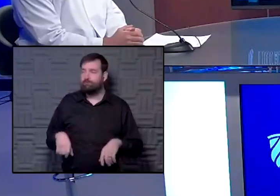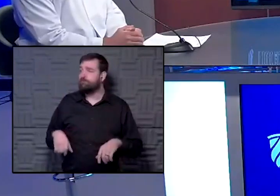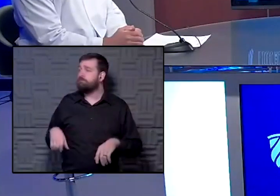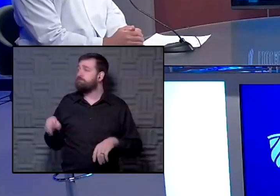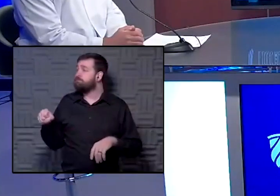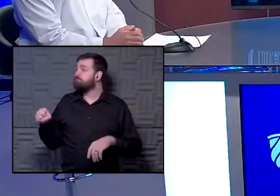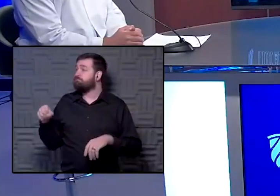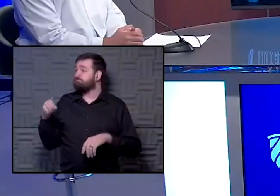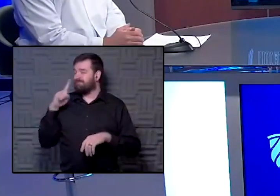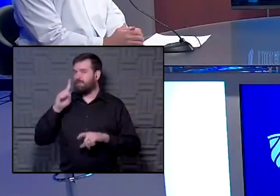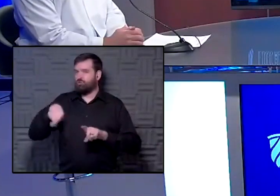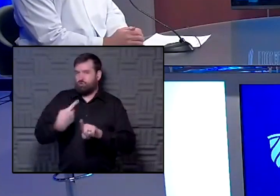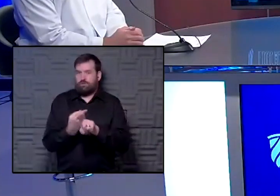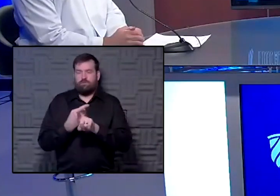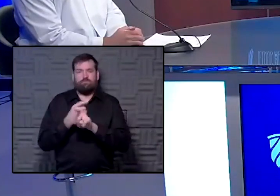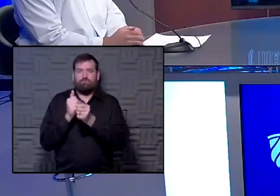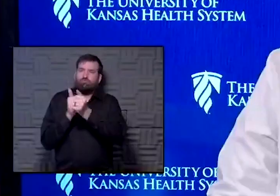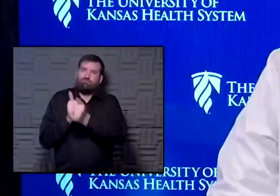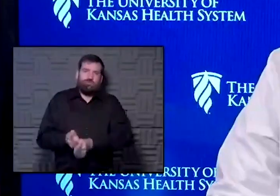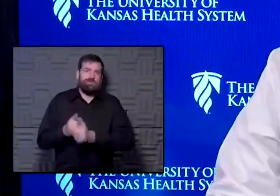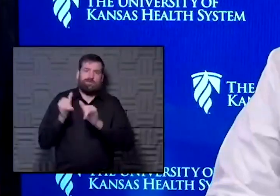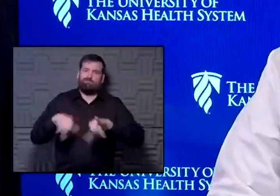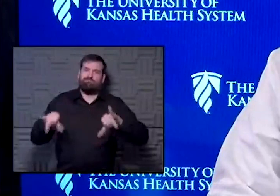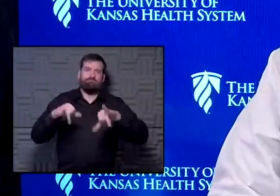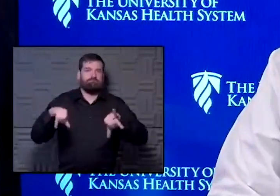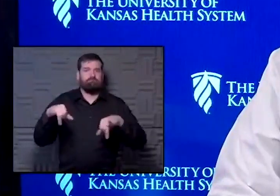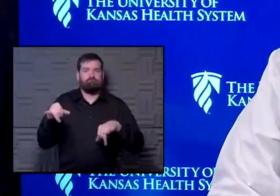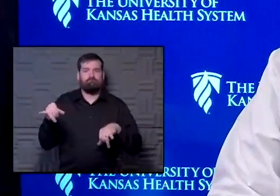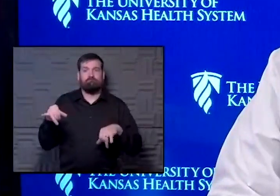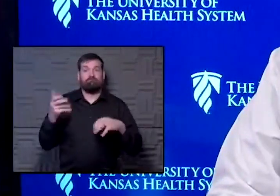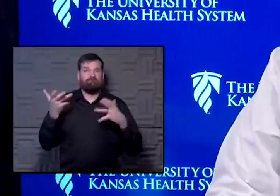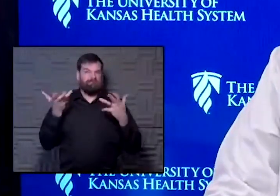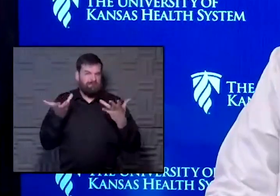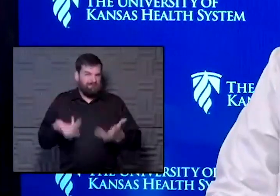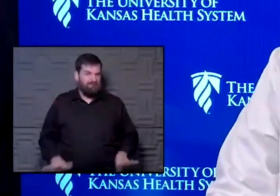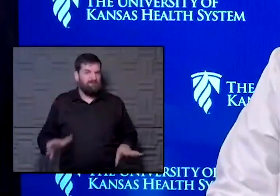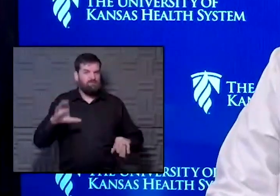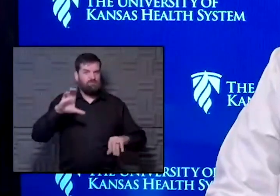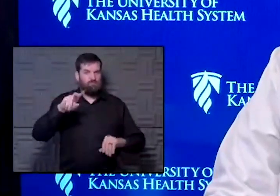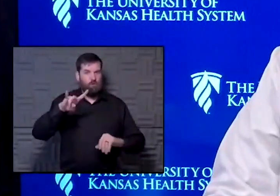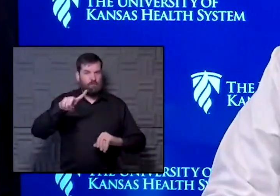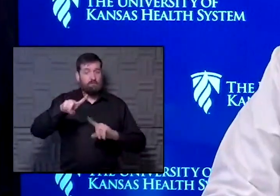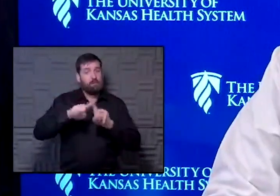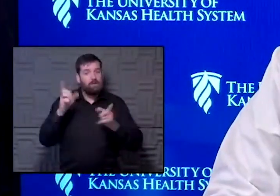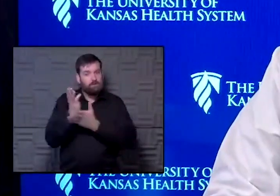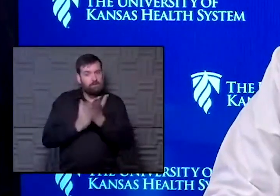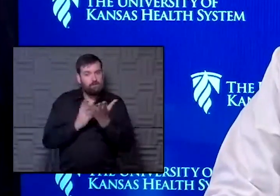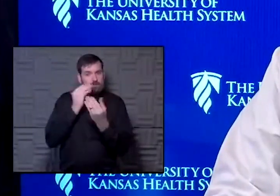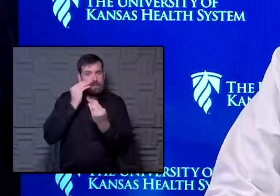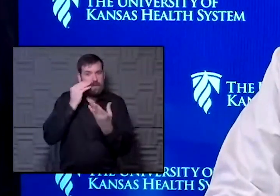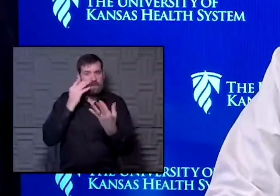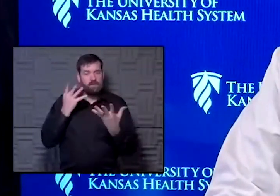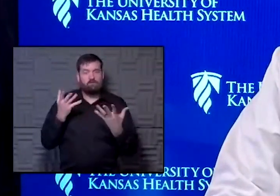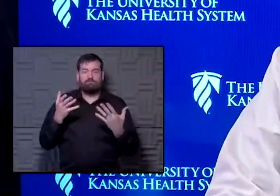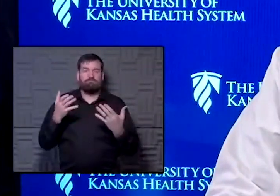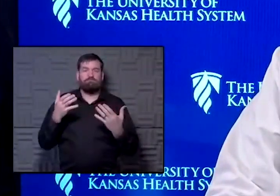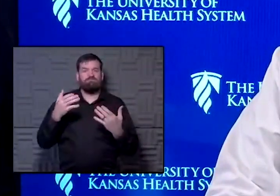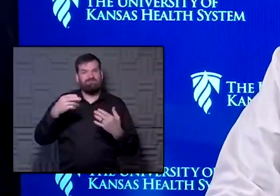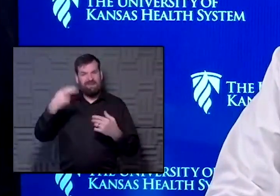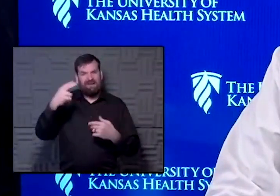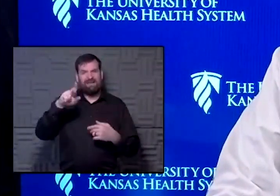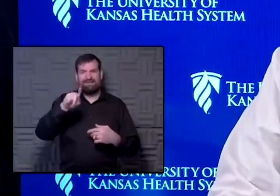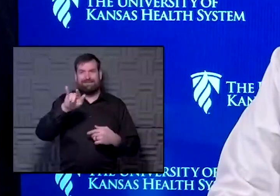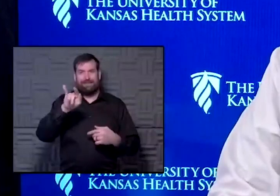I think it is just tracking with what they've said for if you've already had COVID. Yet there is data out there suggesting that you have really high titers of